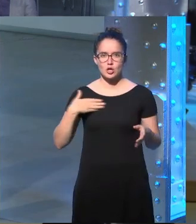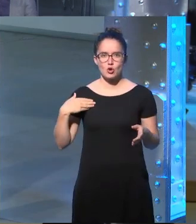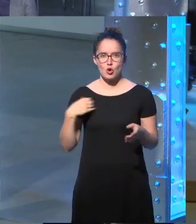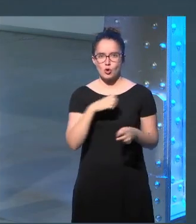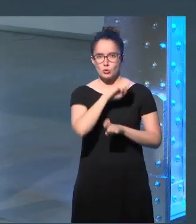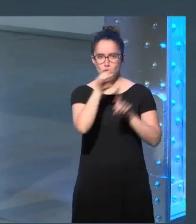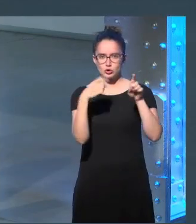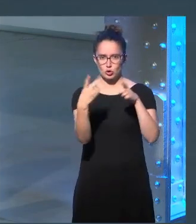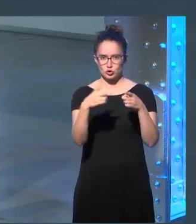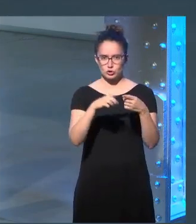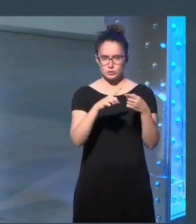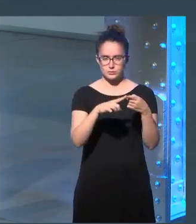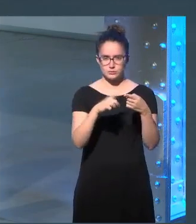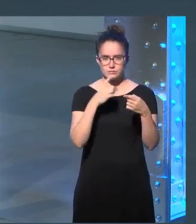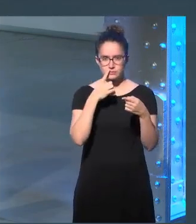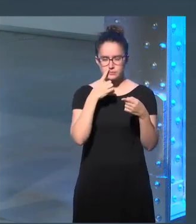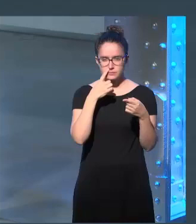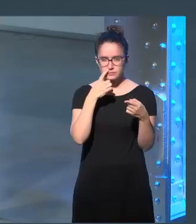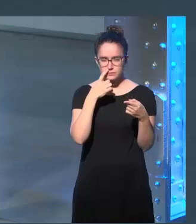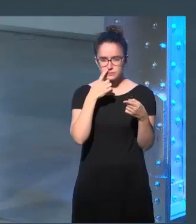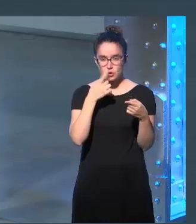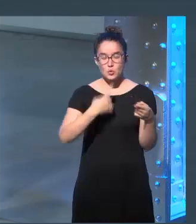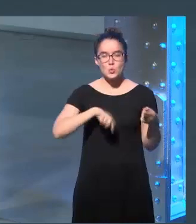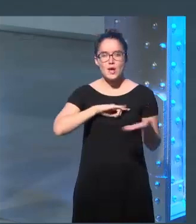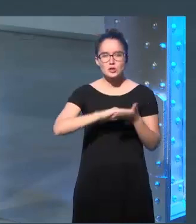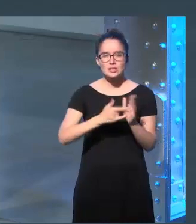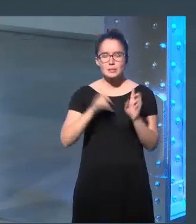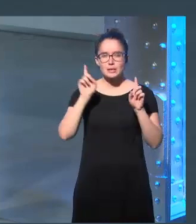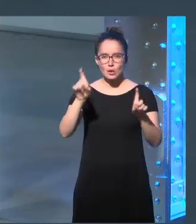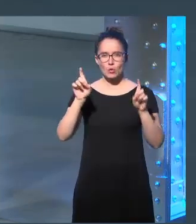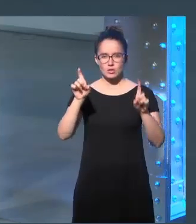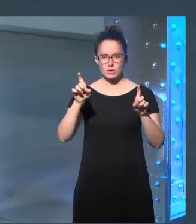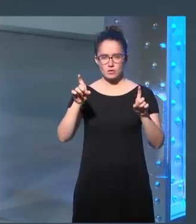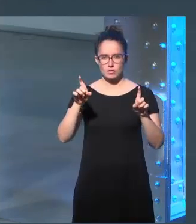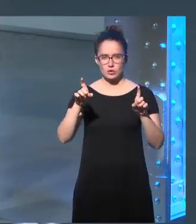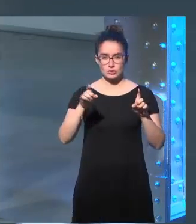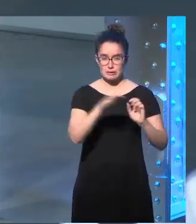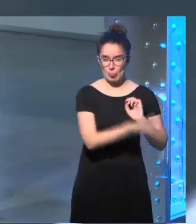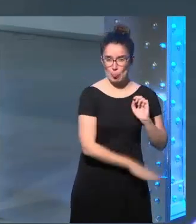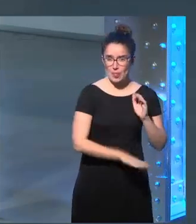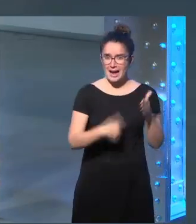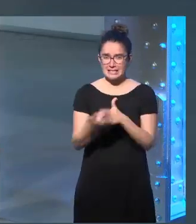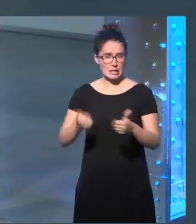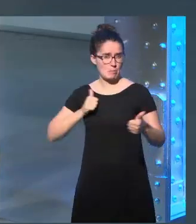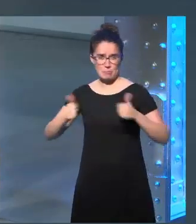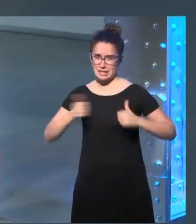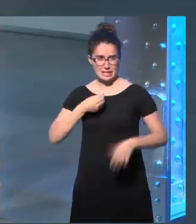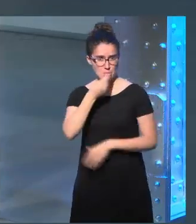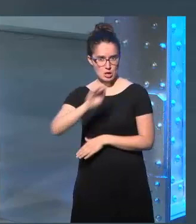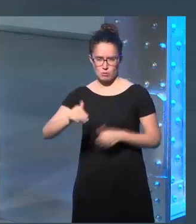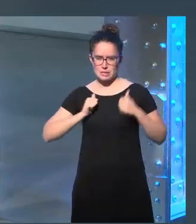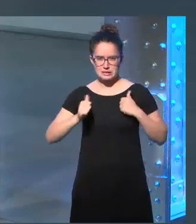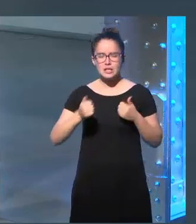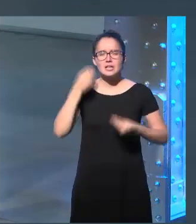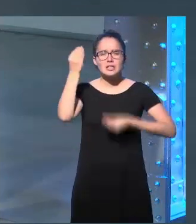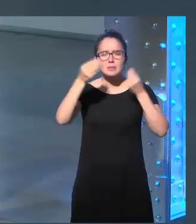education, and I wanted to ask about a couple of questions now. Who thinks that our education systems, from the